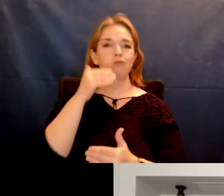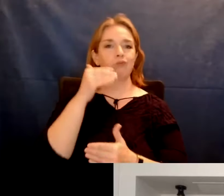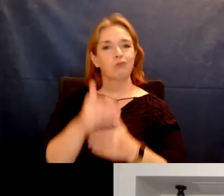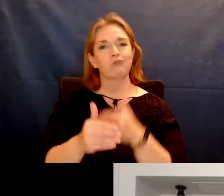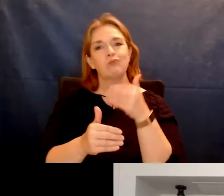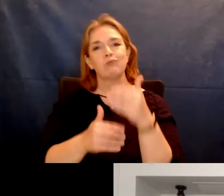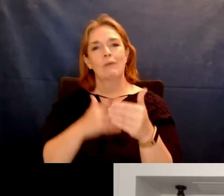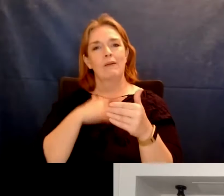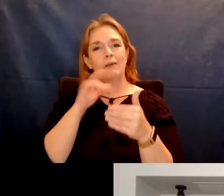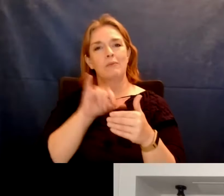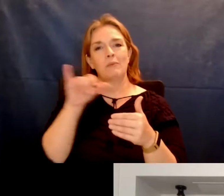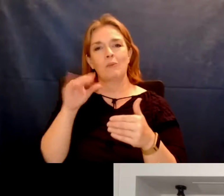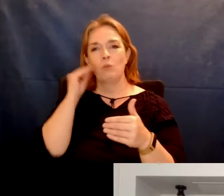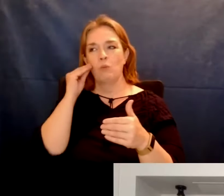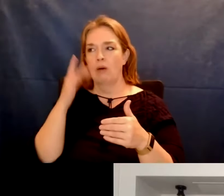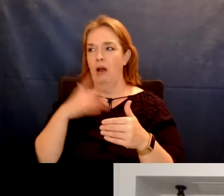Nobody really seems to be in a rush.